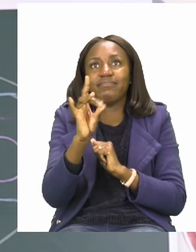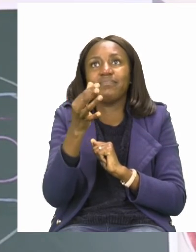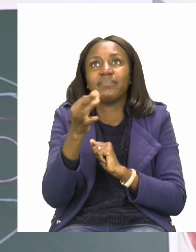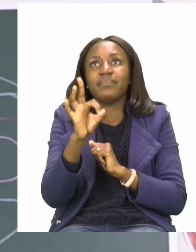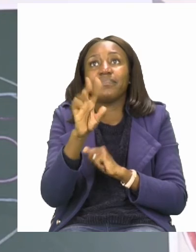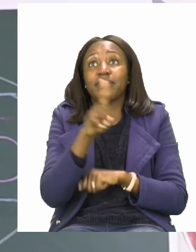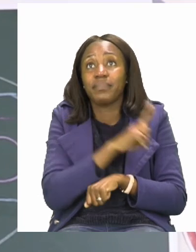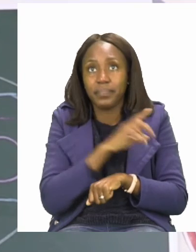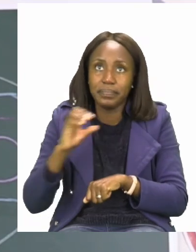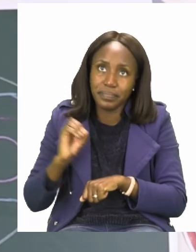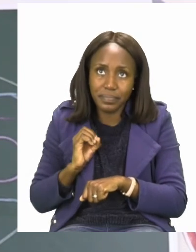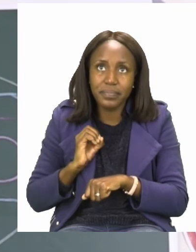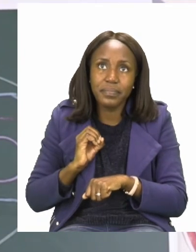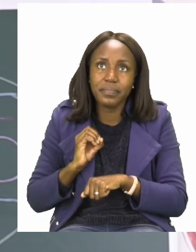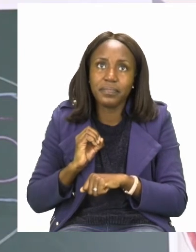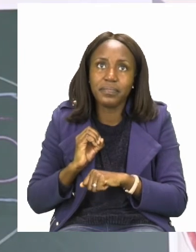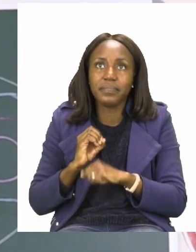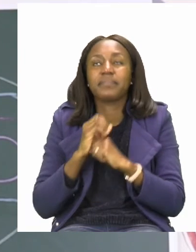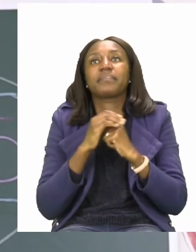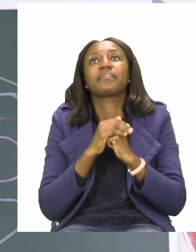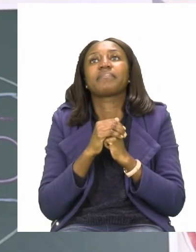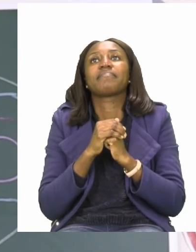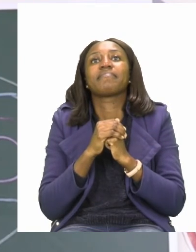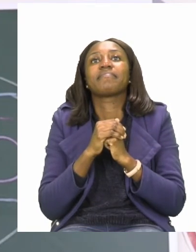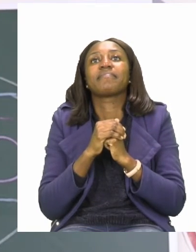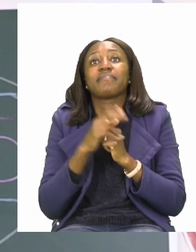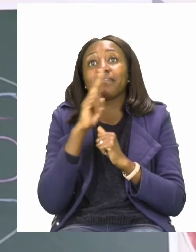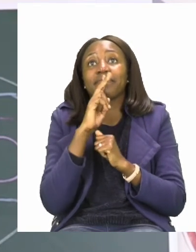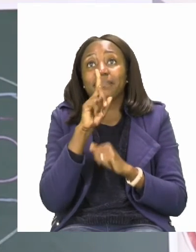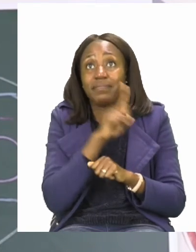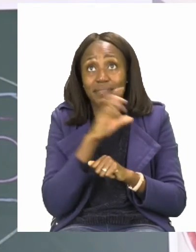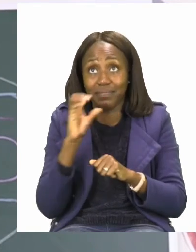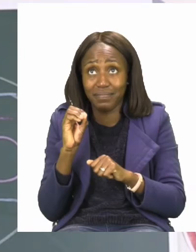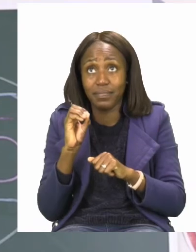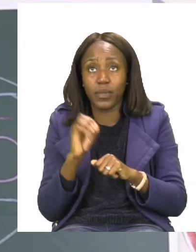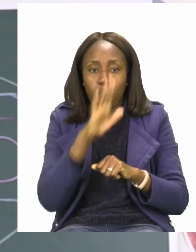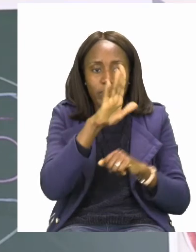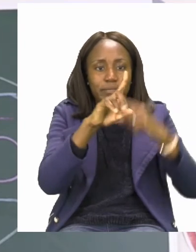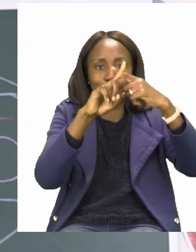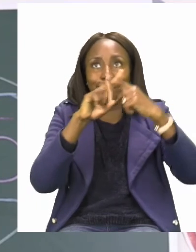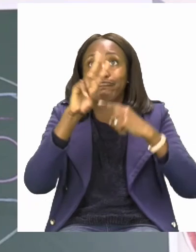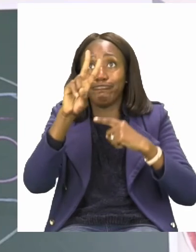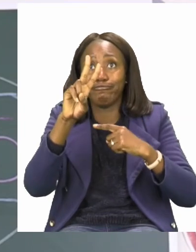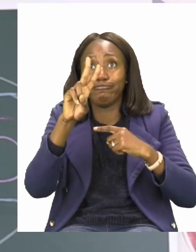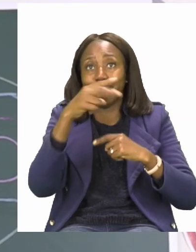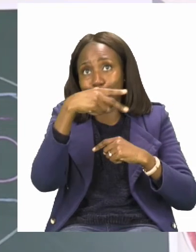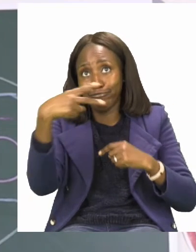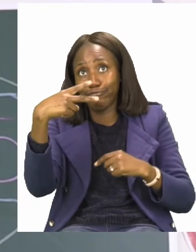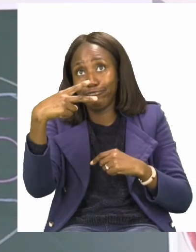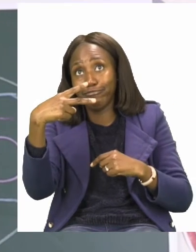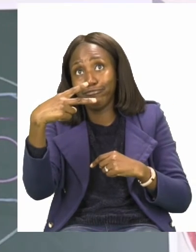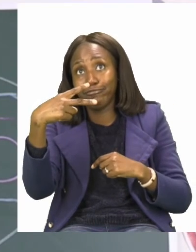8, 9, 10. So 5 times 2 will give